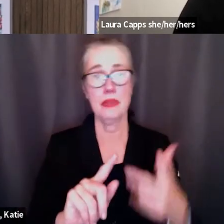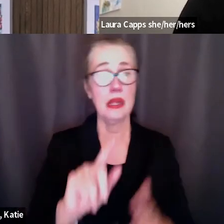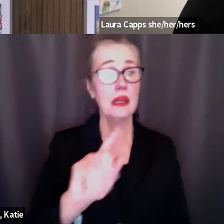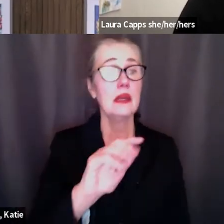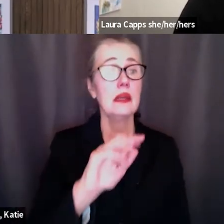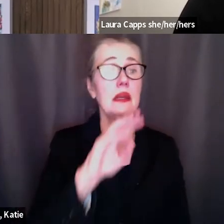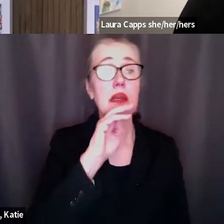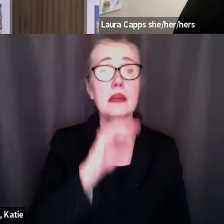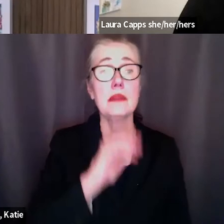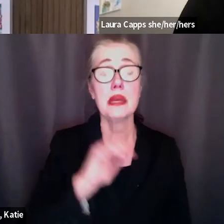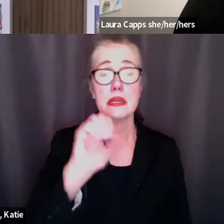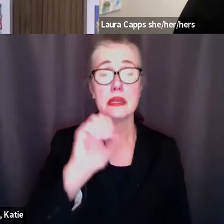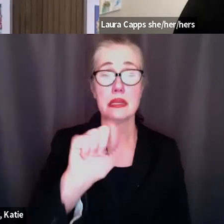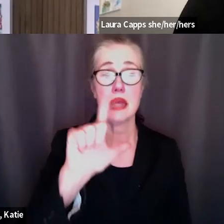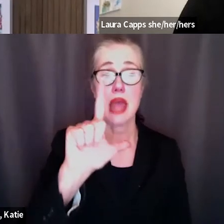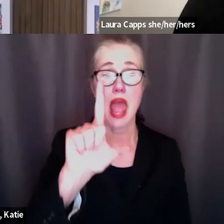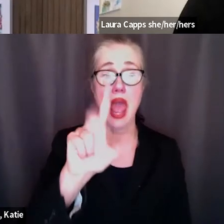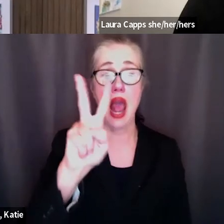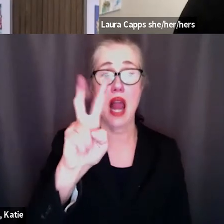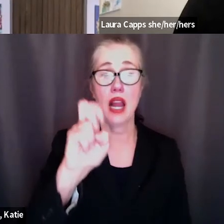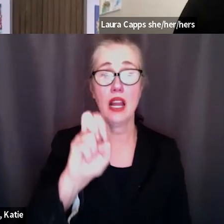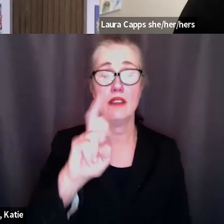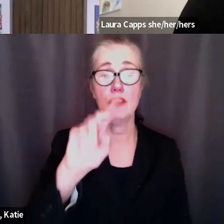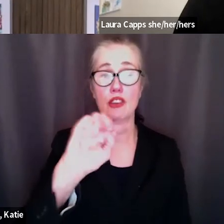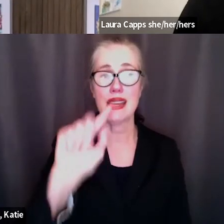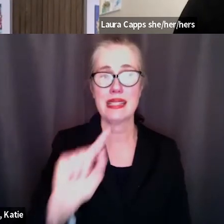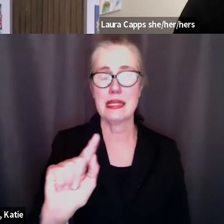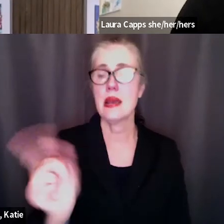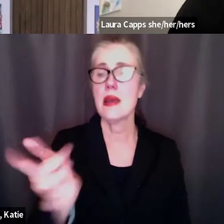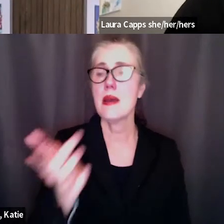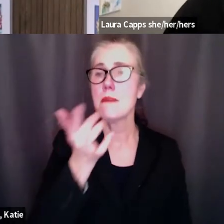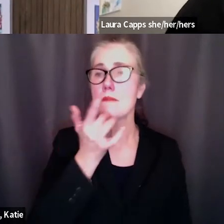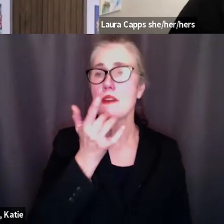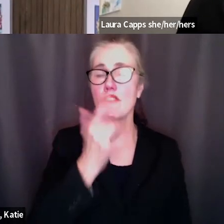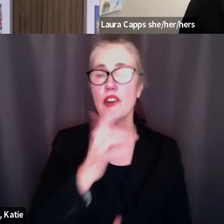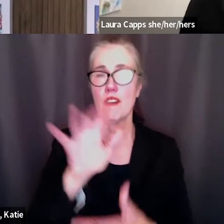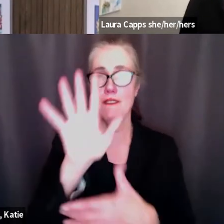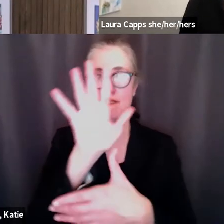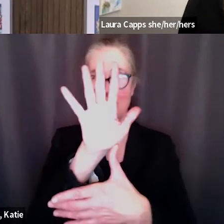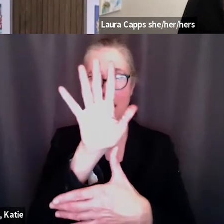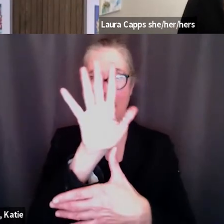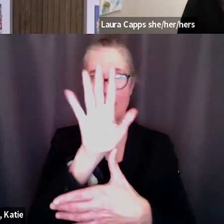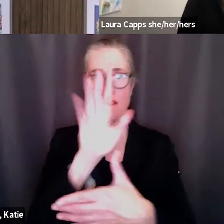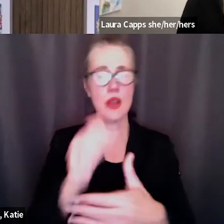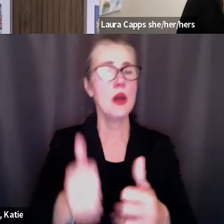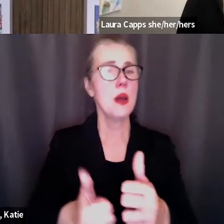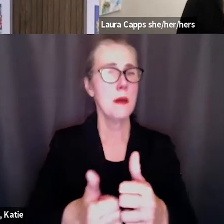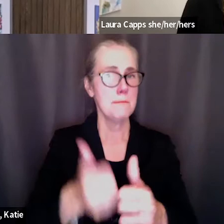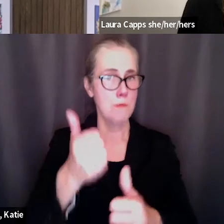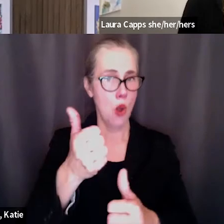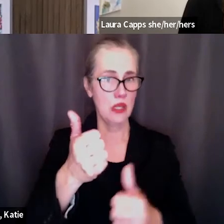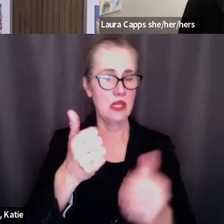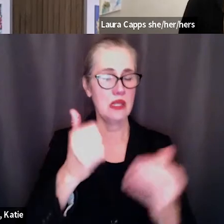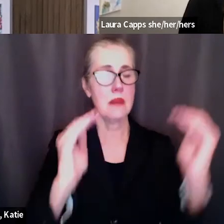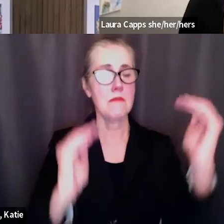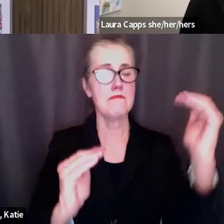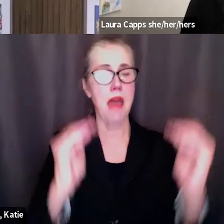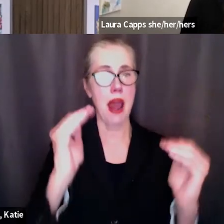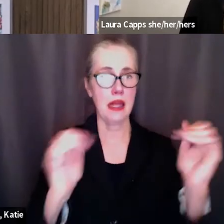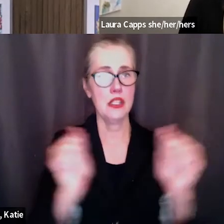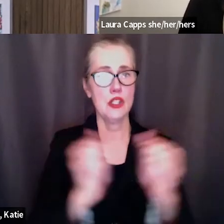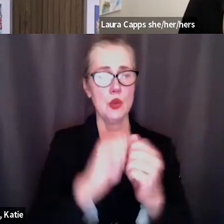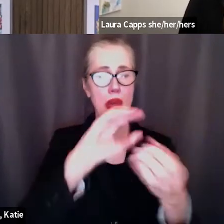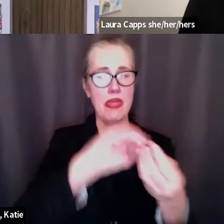my first of choice would be scenario five because it's the most mathematically balanced i am